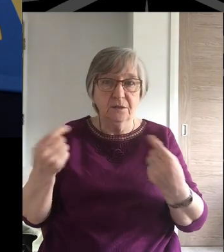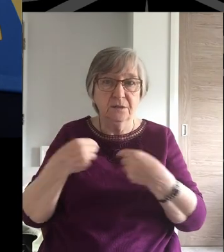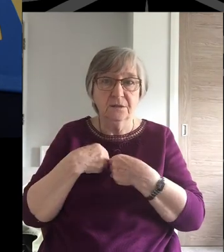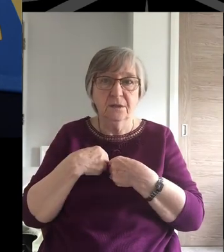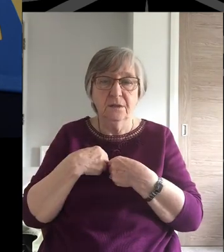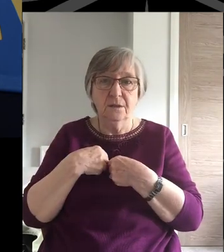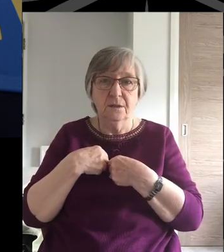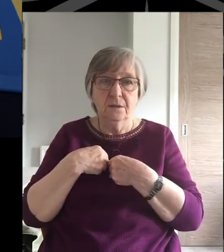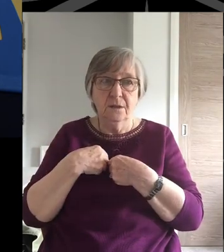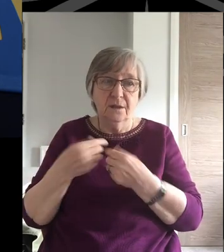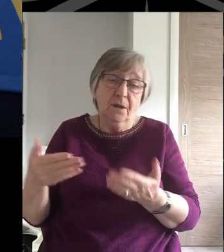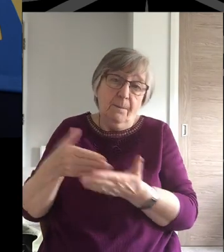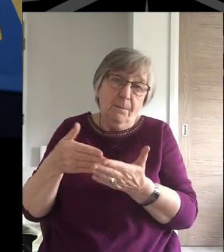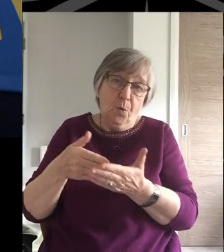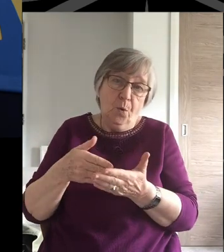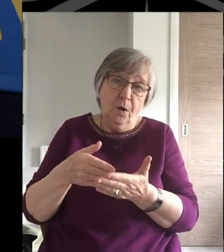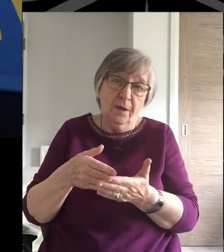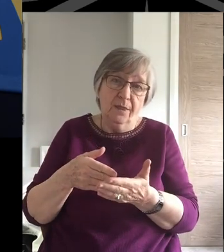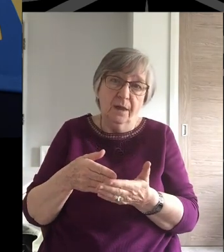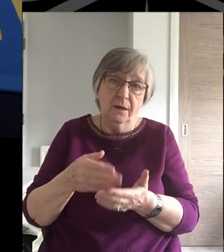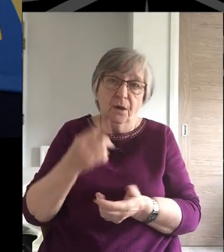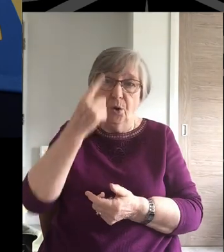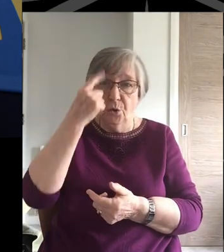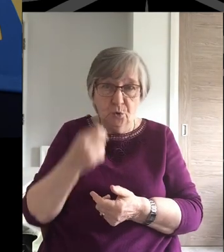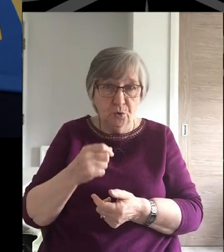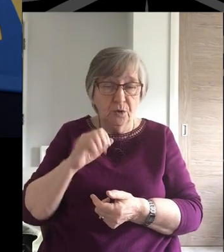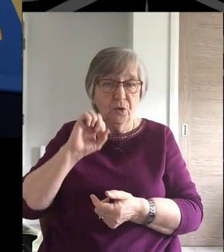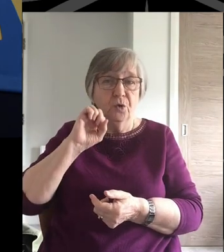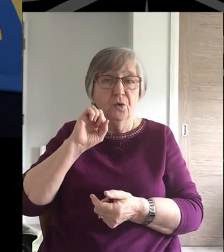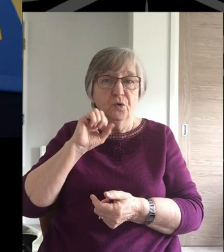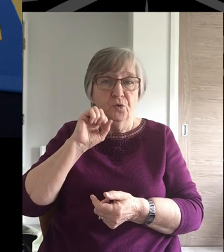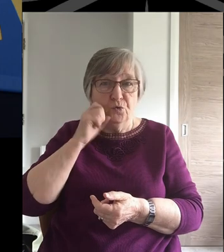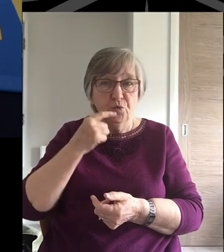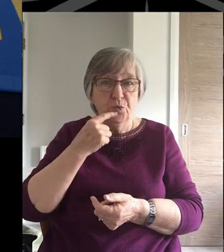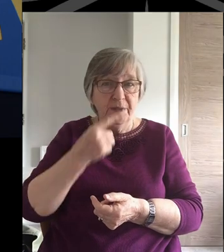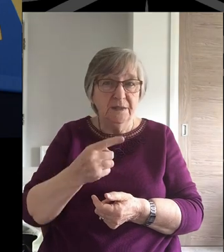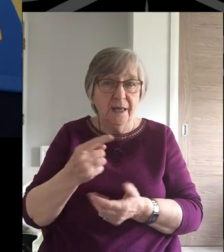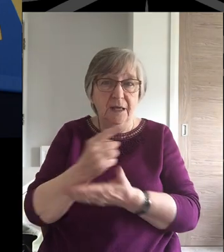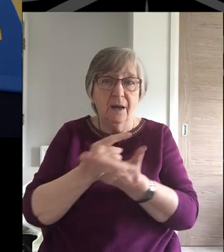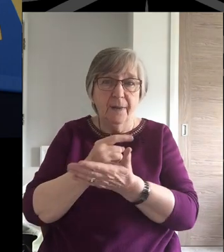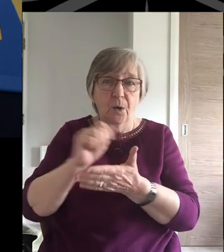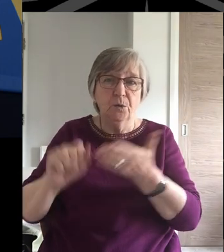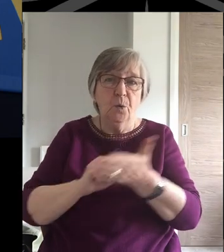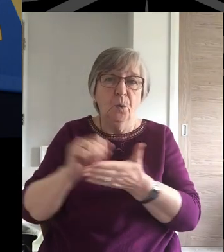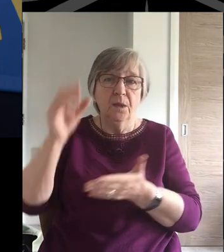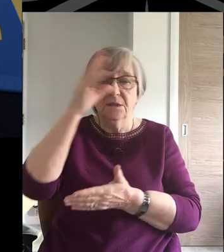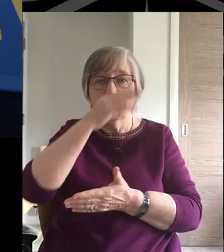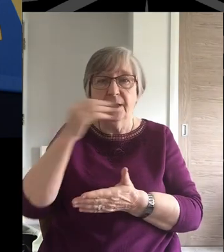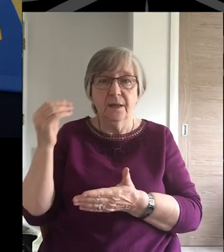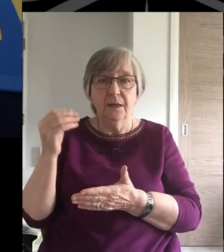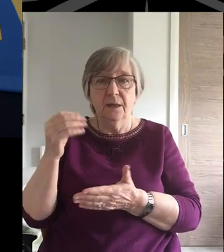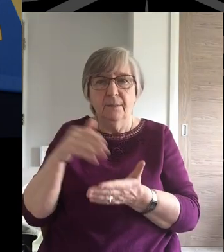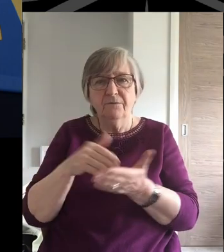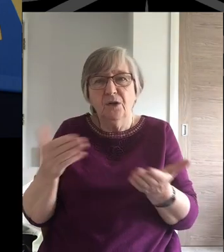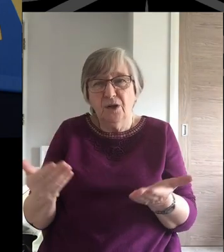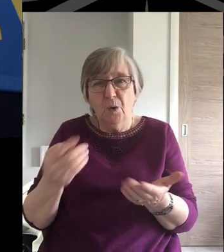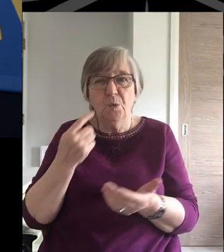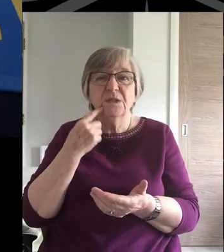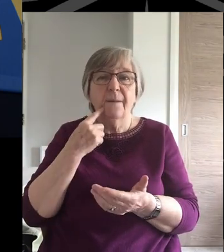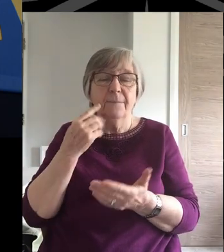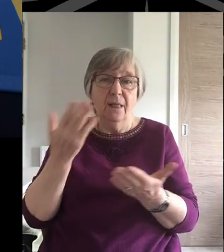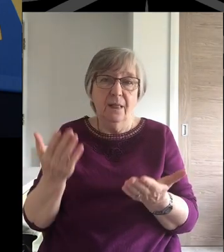Now, of course, there is much more that could and should and indeed has been said about the Holy Spirit. For now,